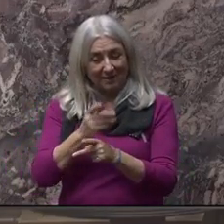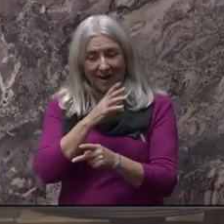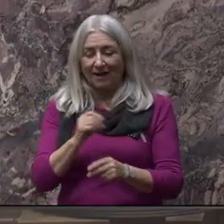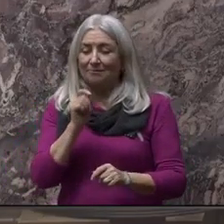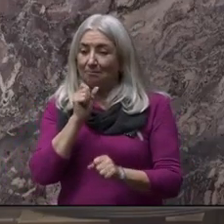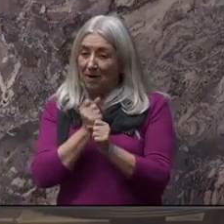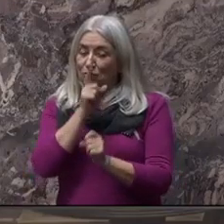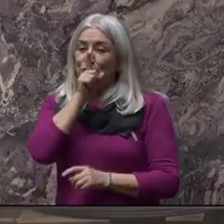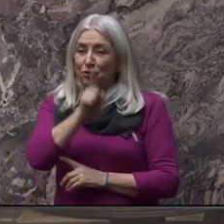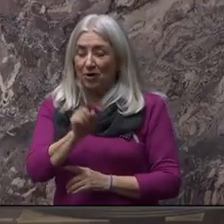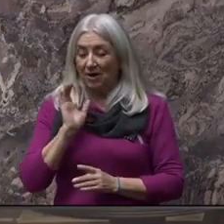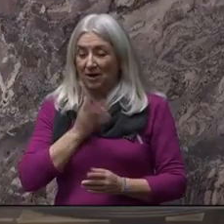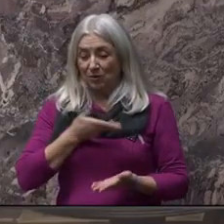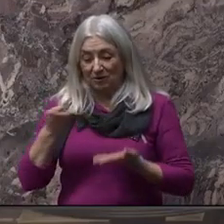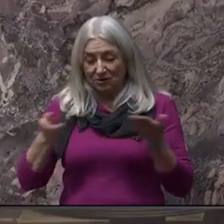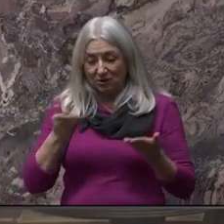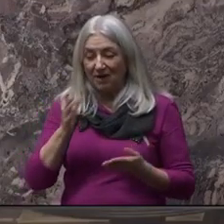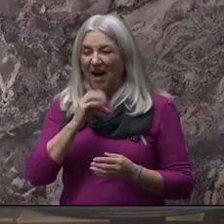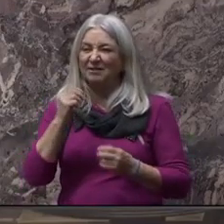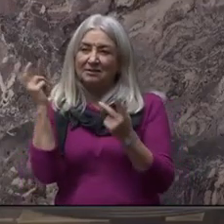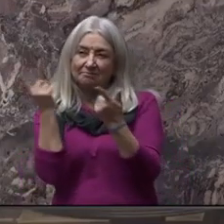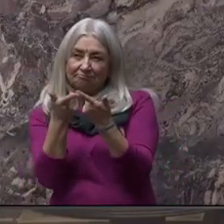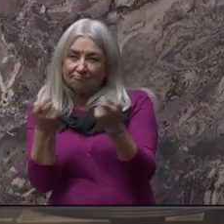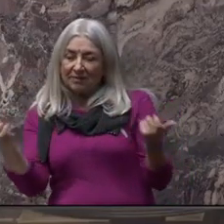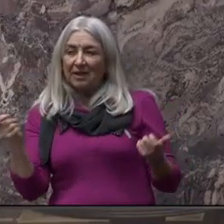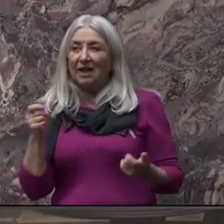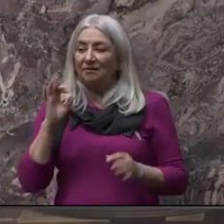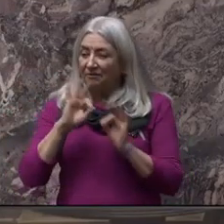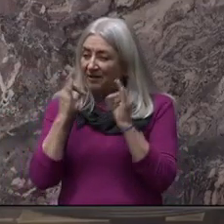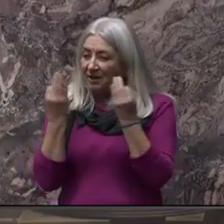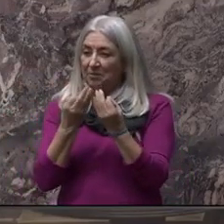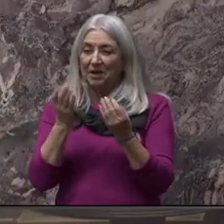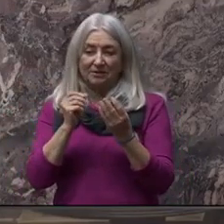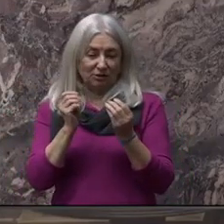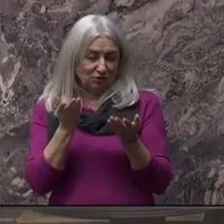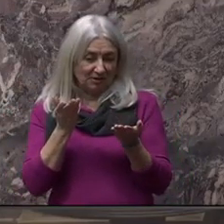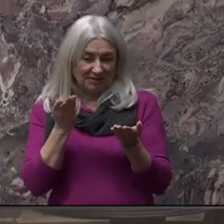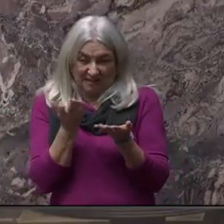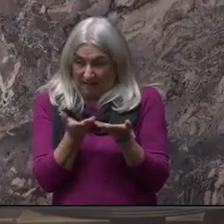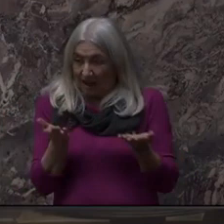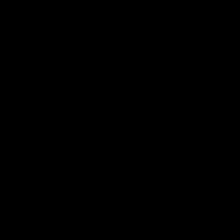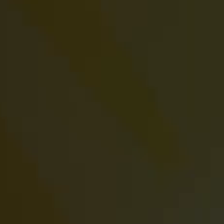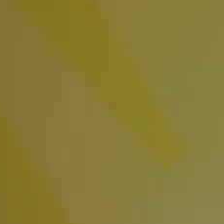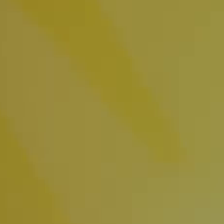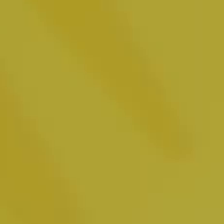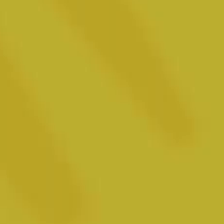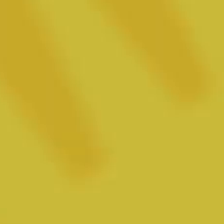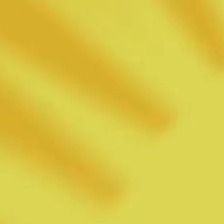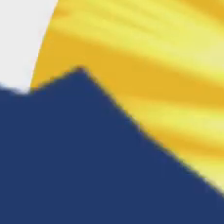the services and infrastructure families and citizens depend on to get ahead.